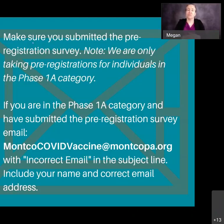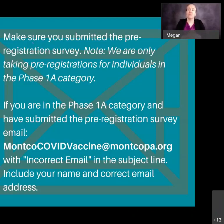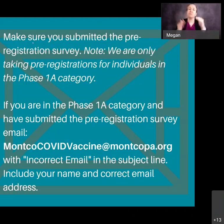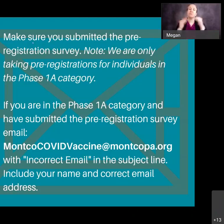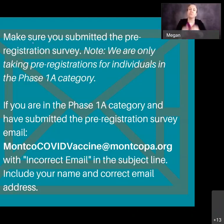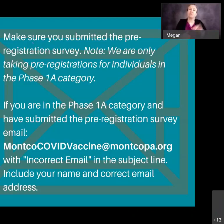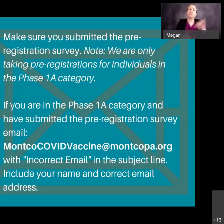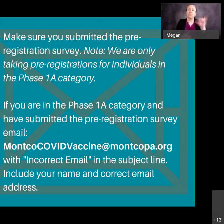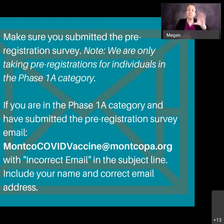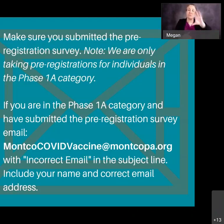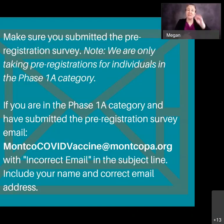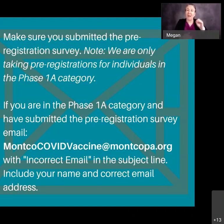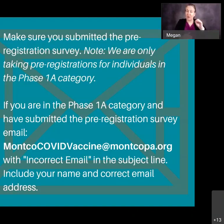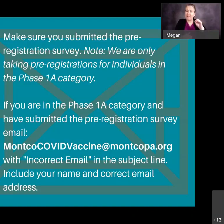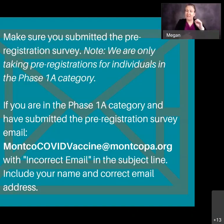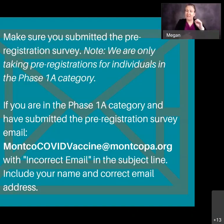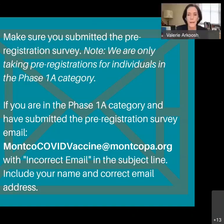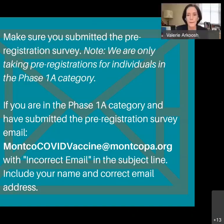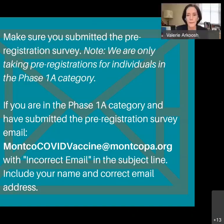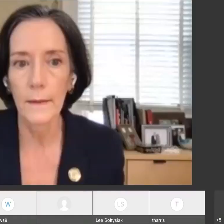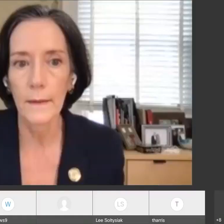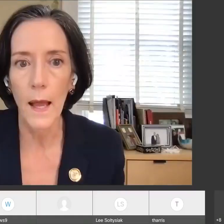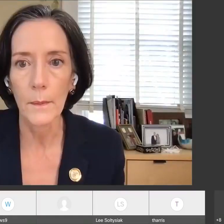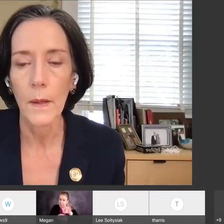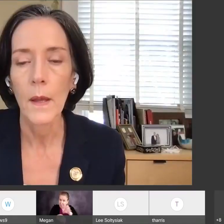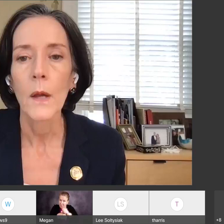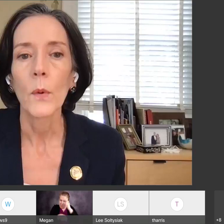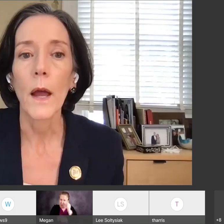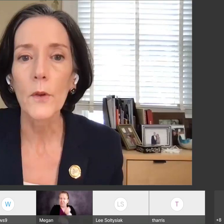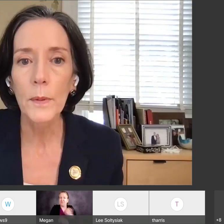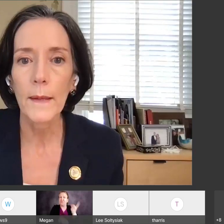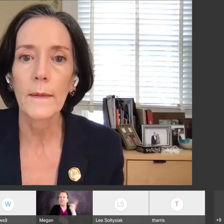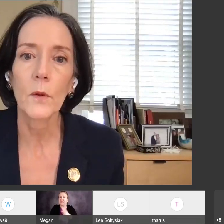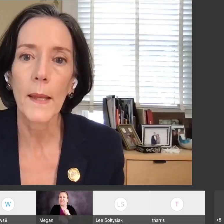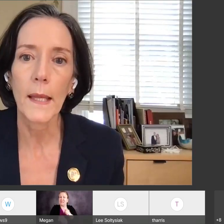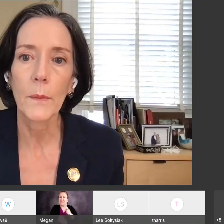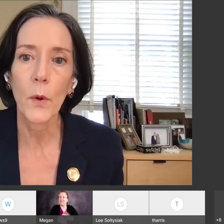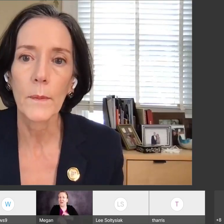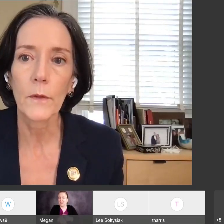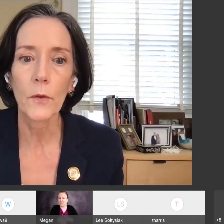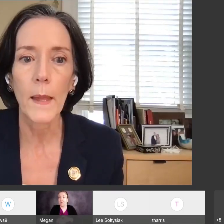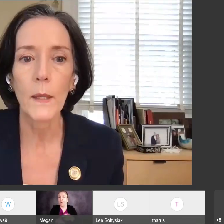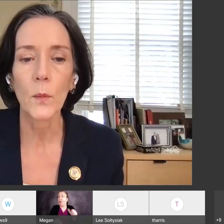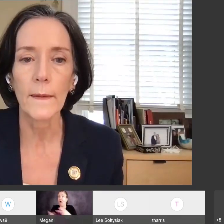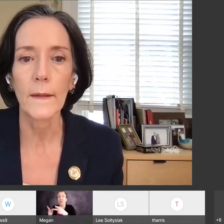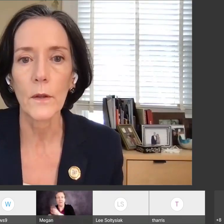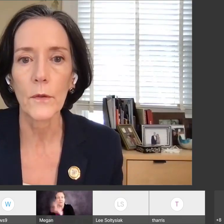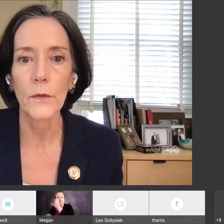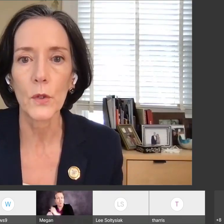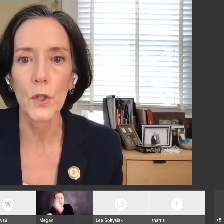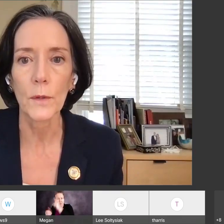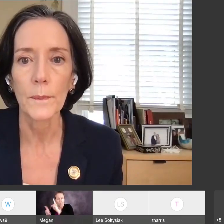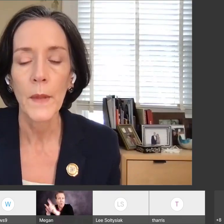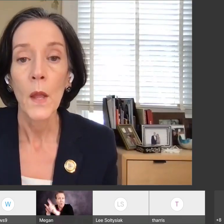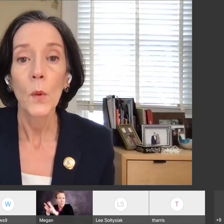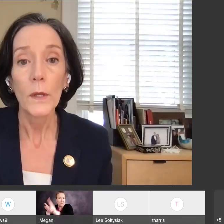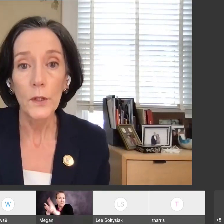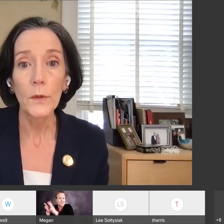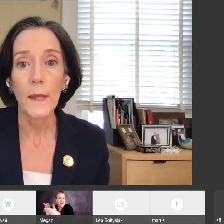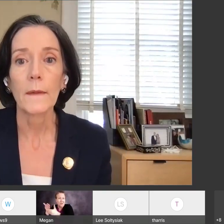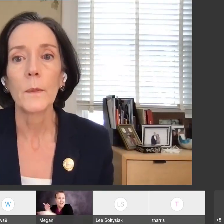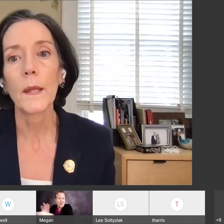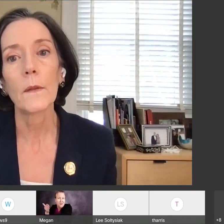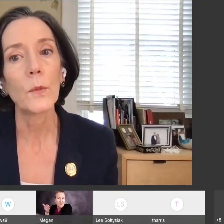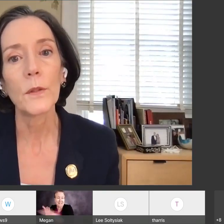asked why the county is only making appointments for a few days at a time when other places are making appointments for many weeks into the future. We